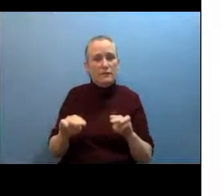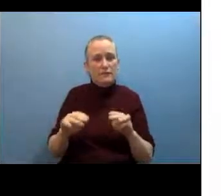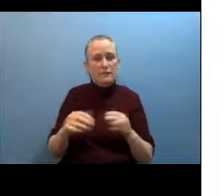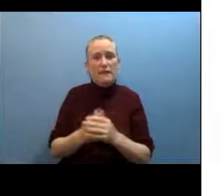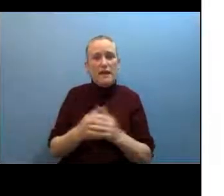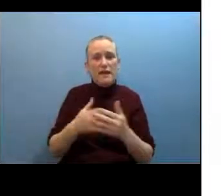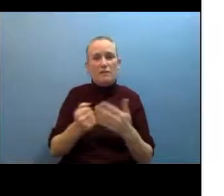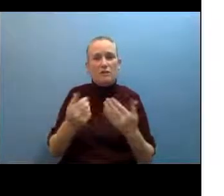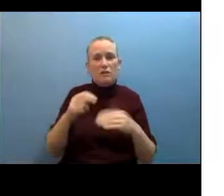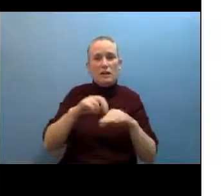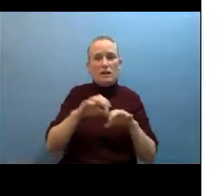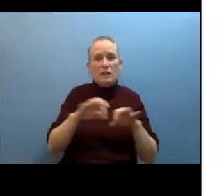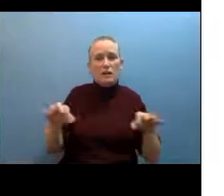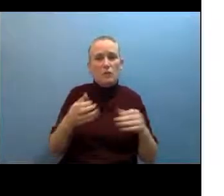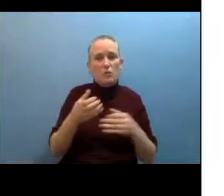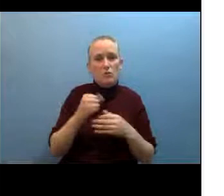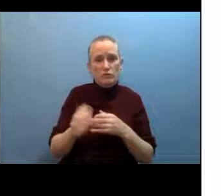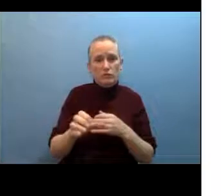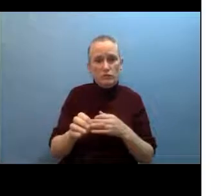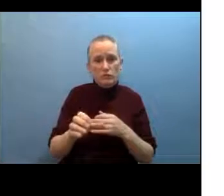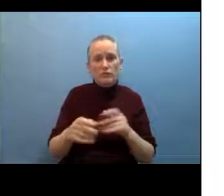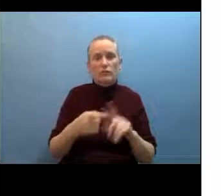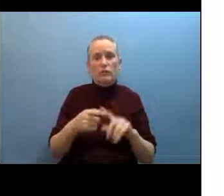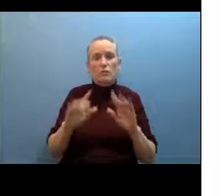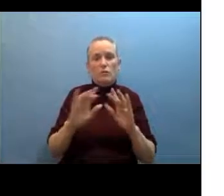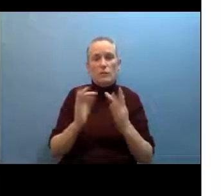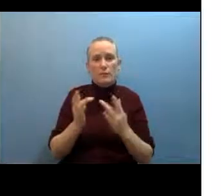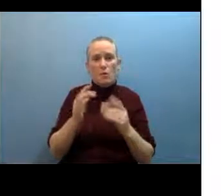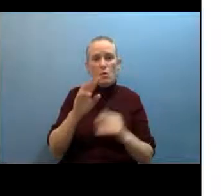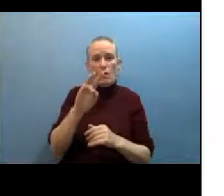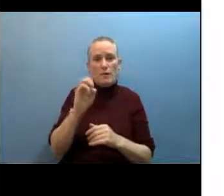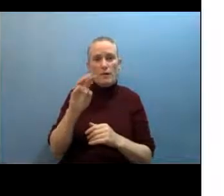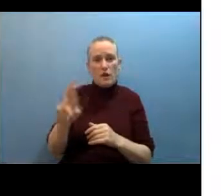online courses, webinars, there's